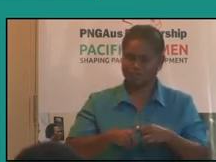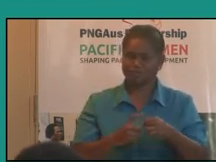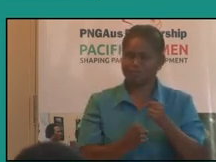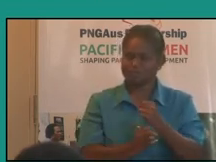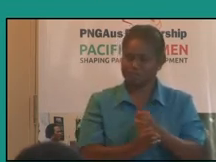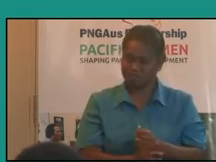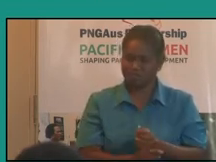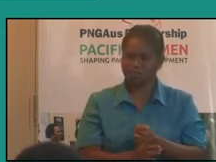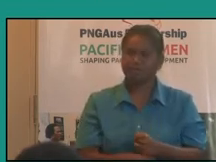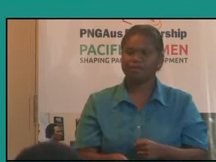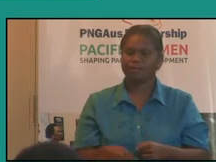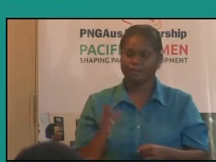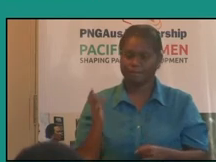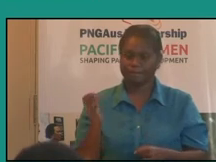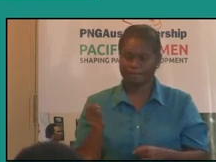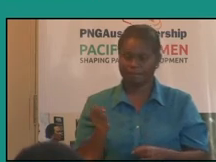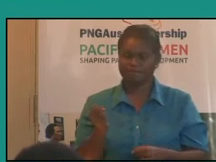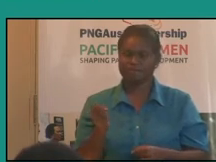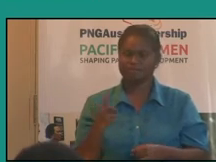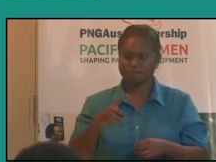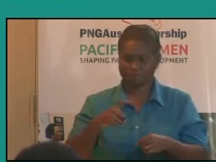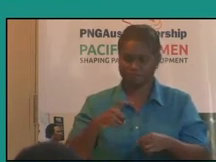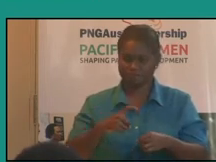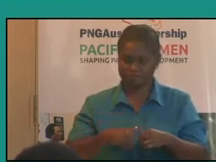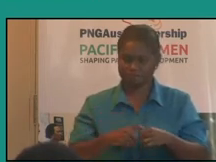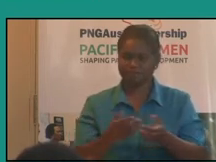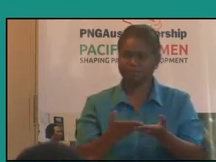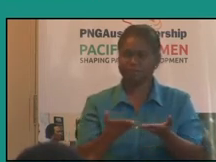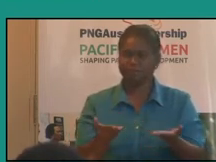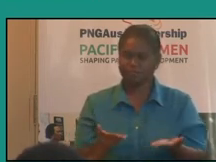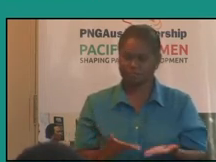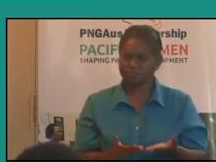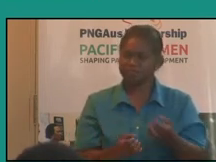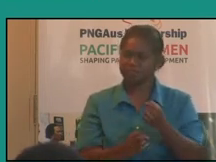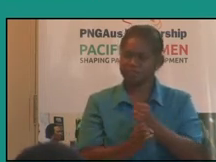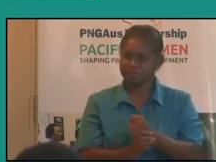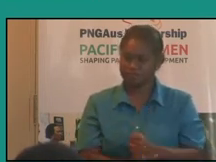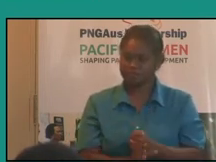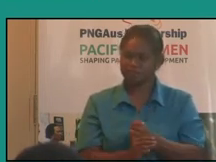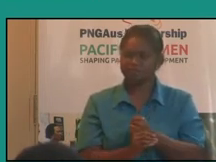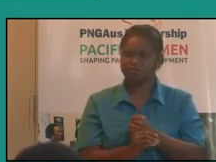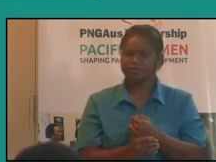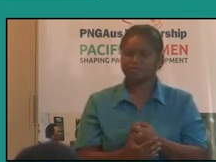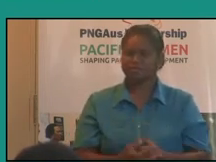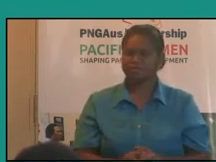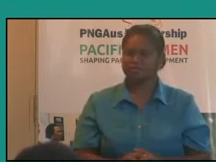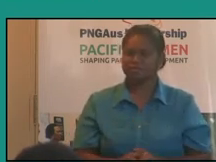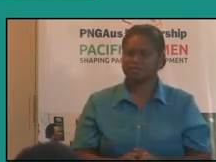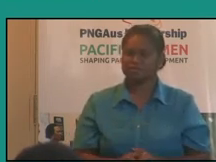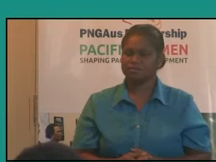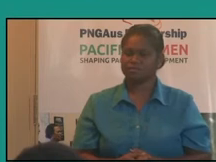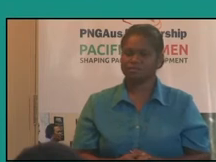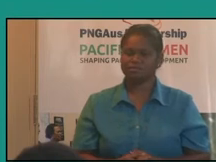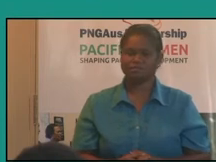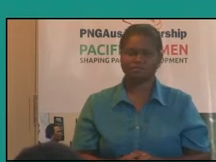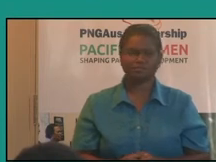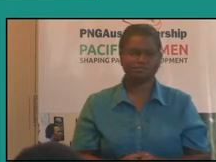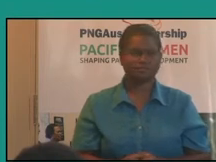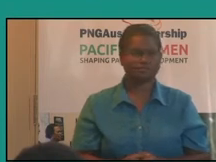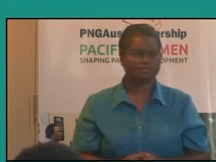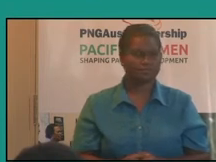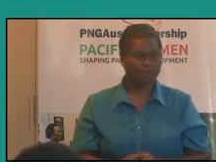the provincial governments, once they are ready, they have to develop an ordinance to enact it.